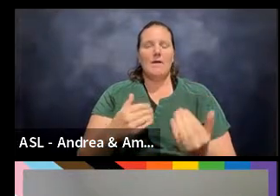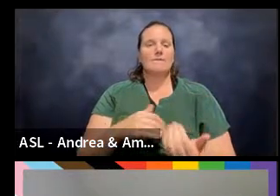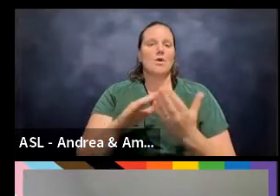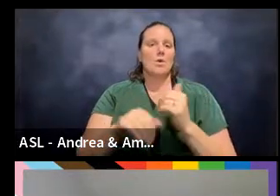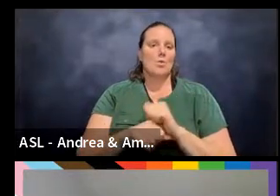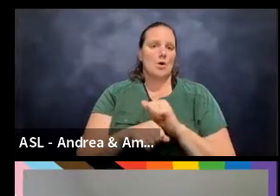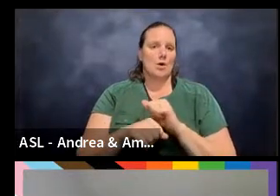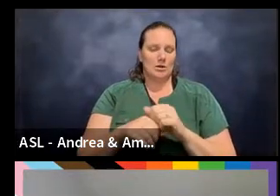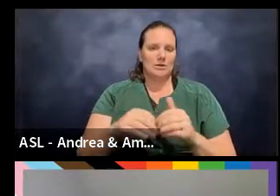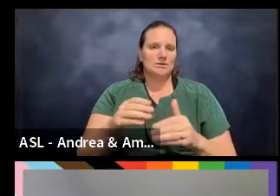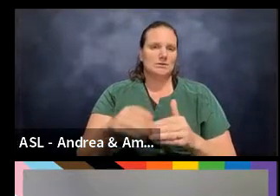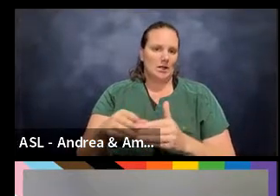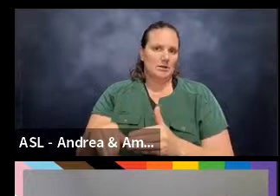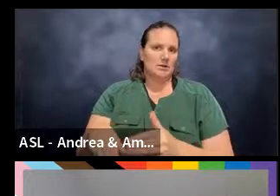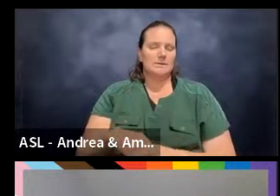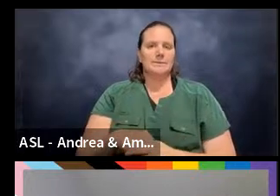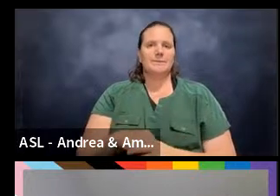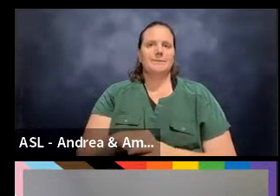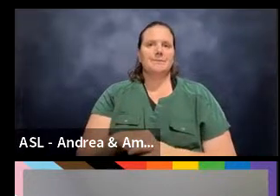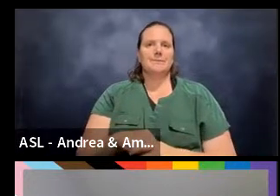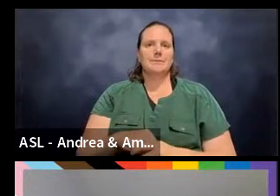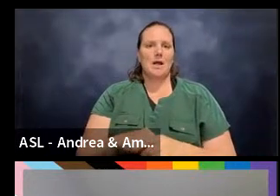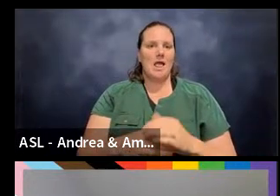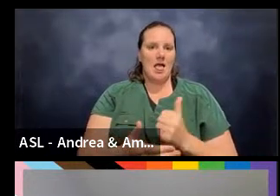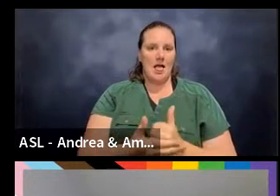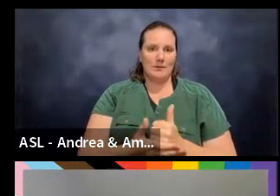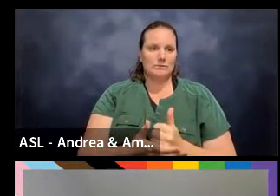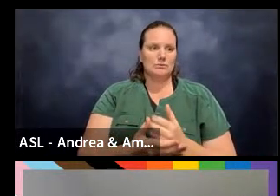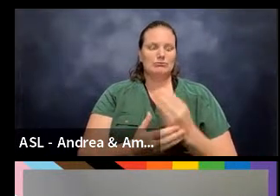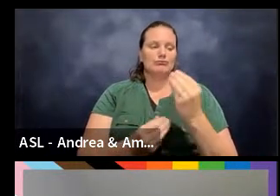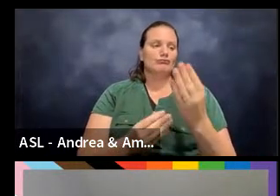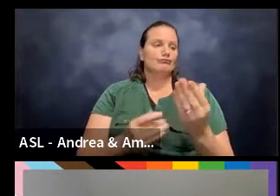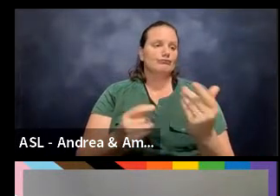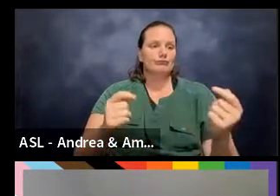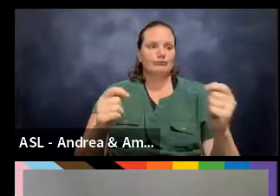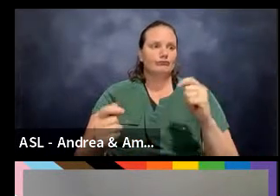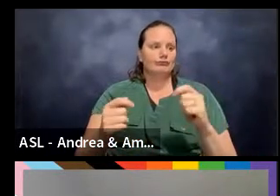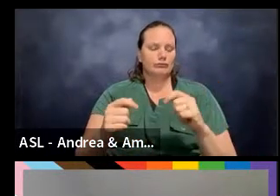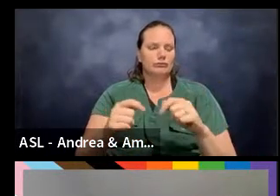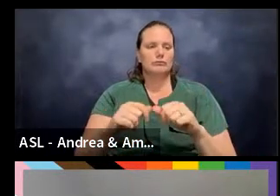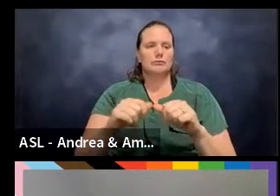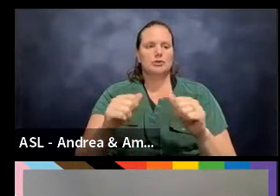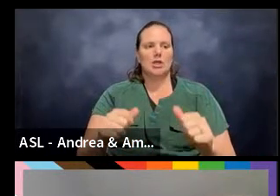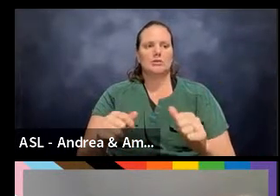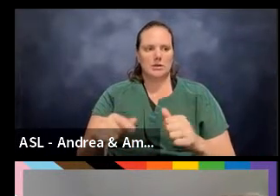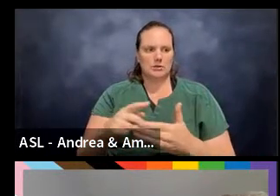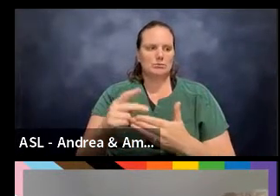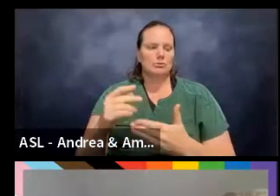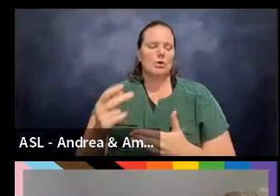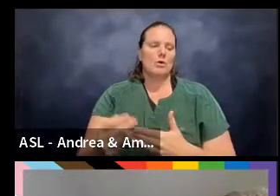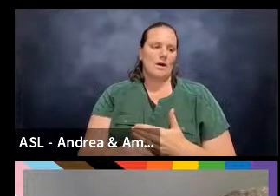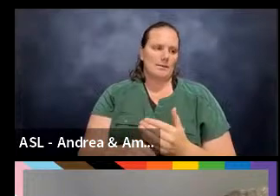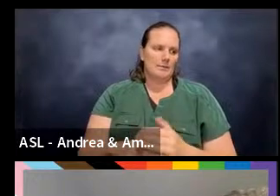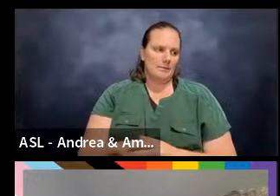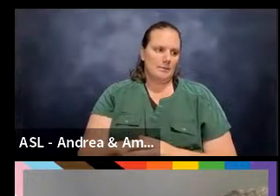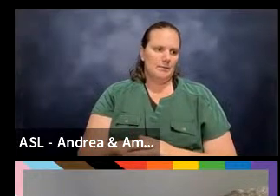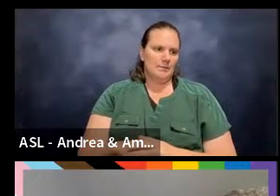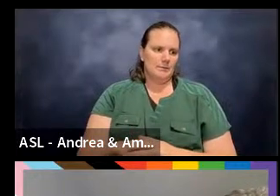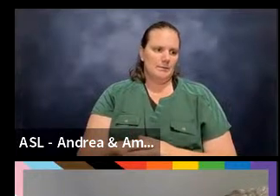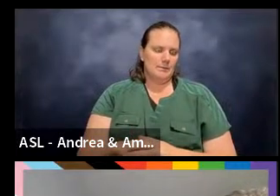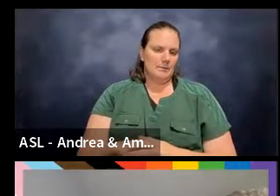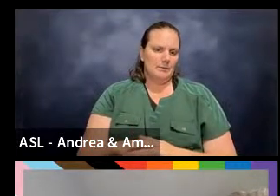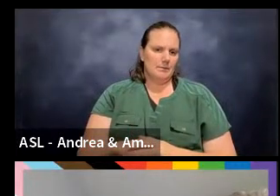been done has helped to inform and shape and move this program in ways that